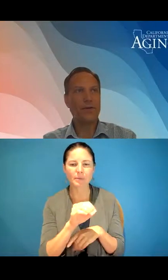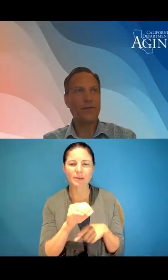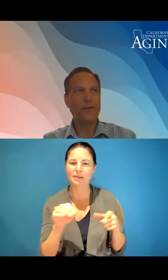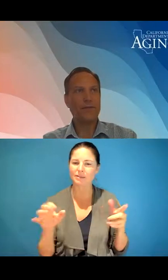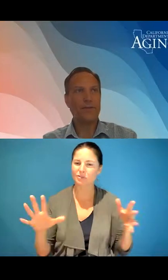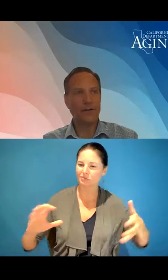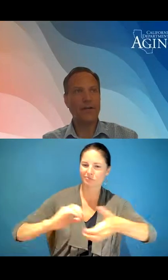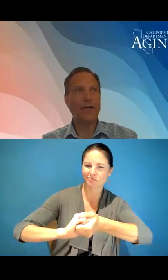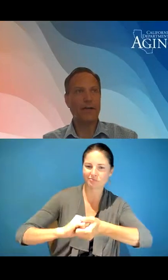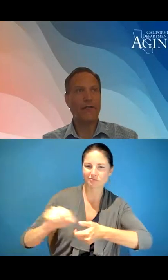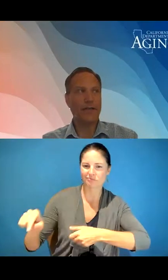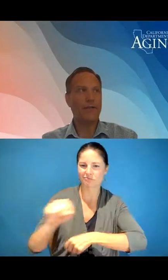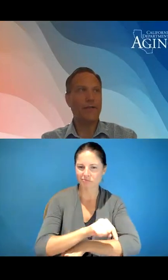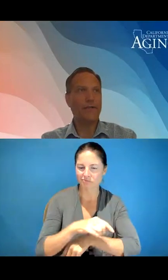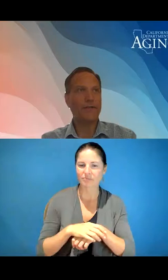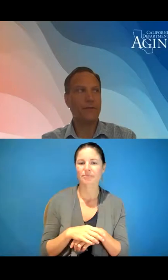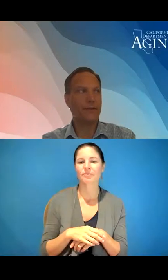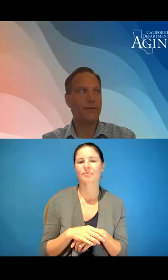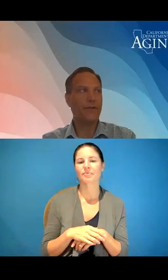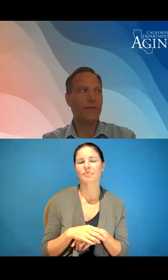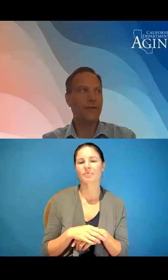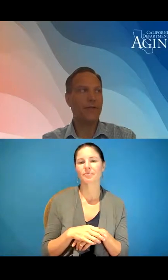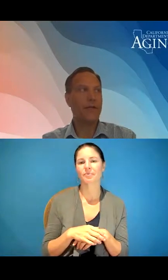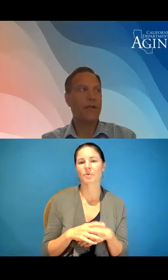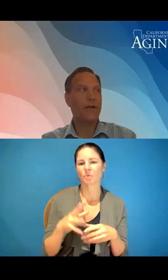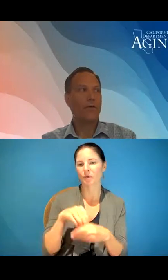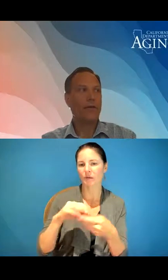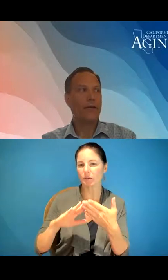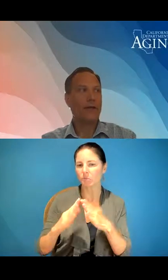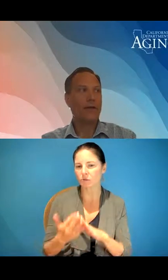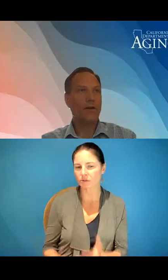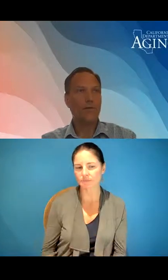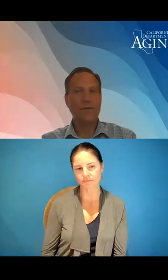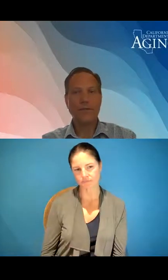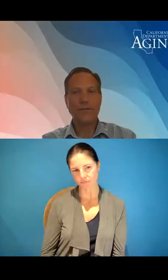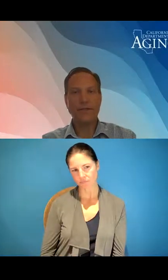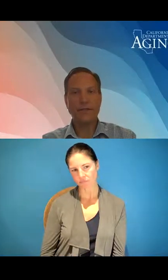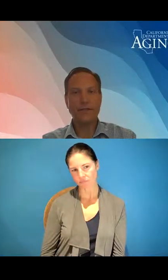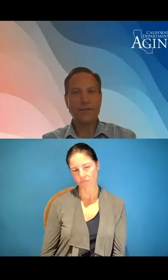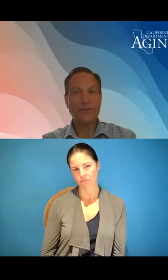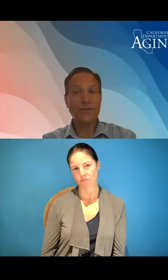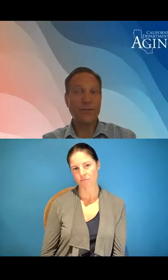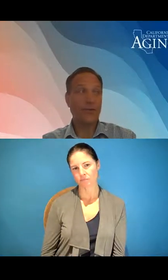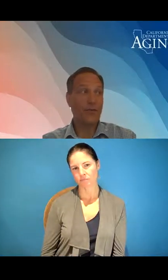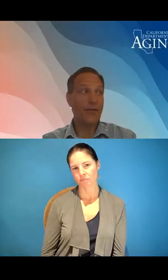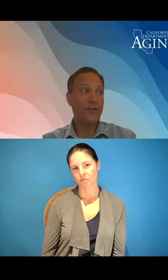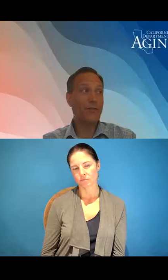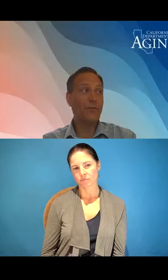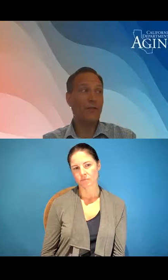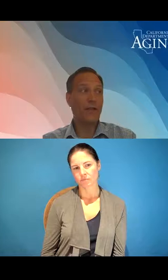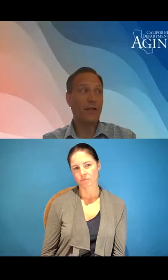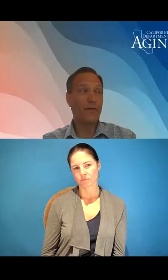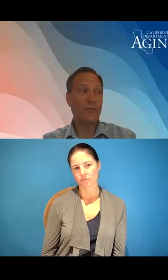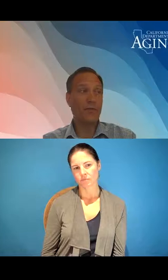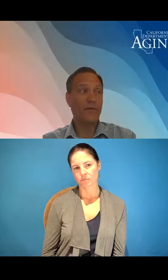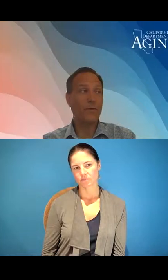strengthen the partnerships among the providers as well as within the communities. We are also continuing to strengthen our relationship